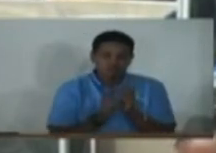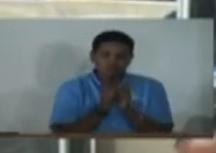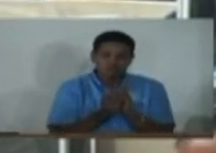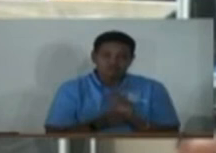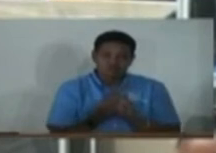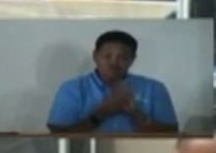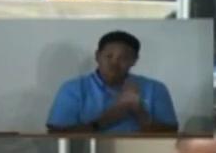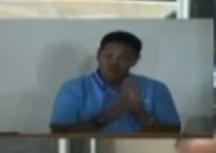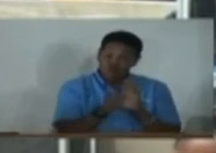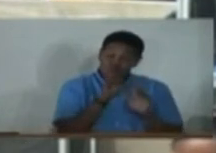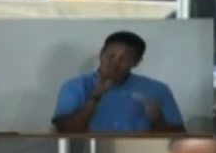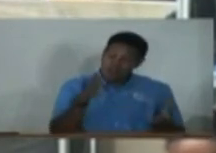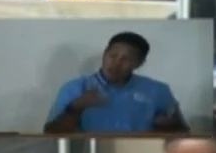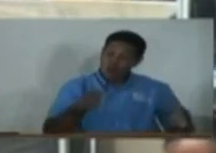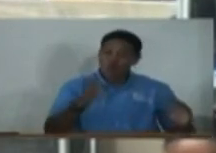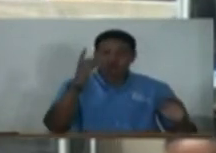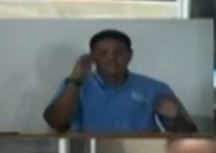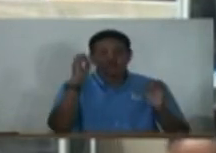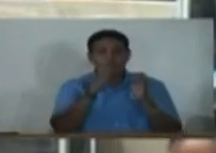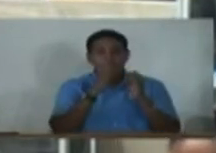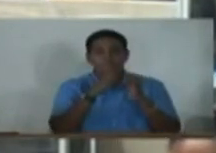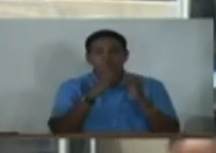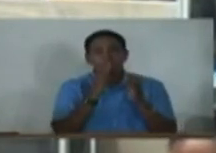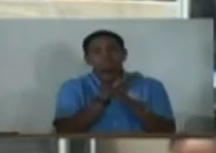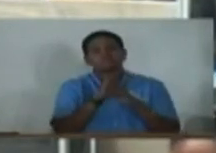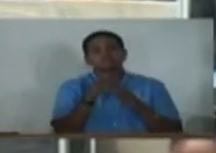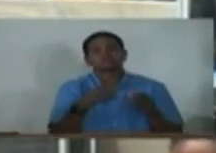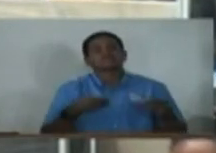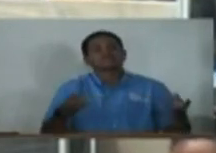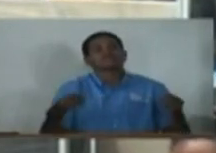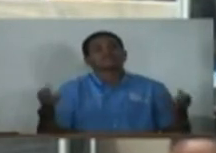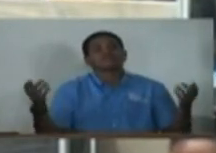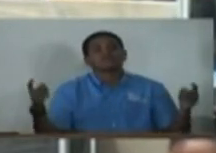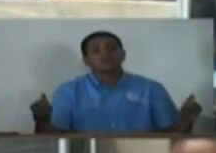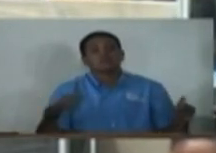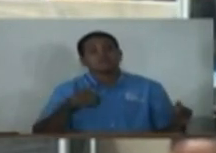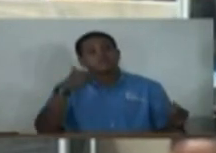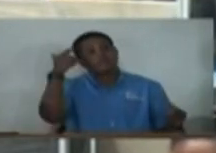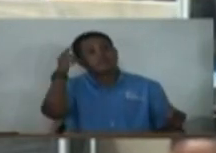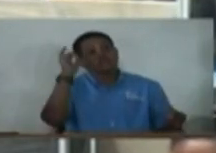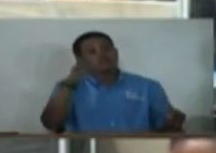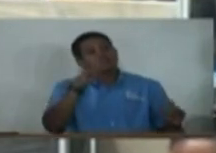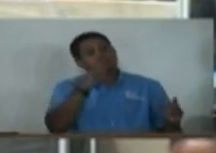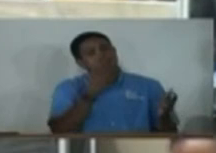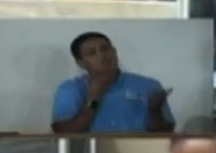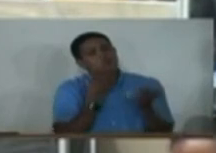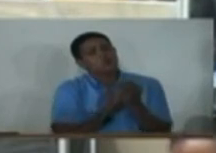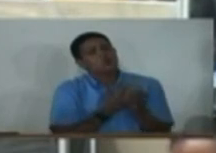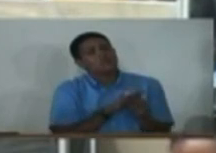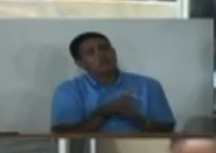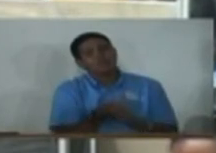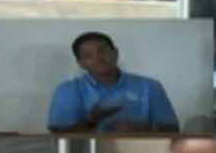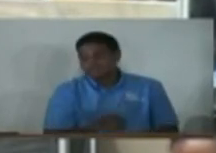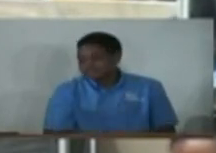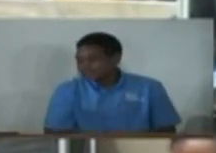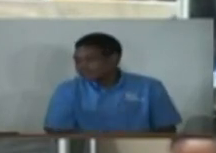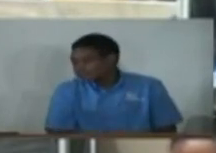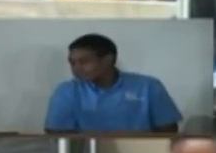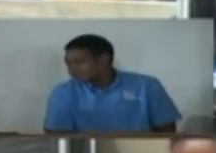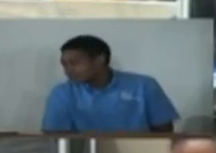allow for greater commerce. And I think that is significant.